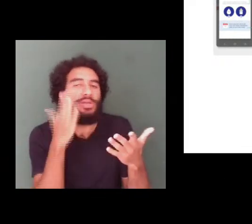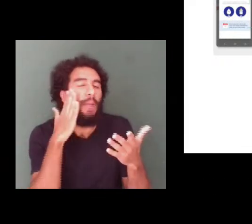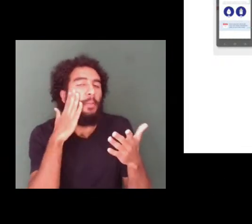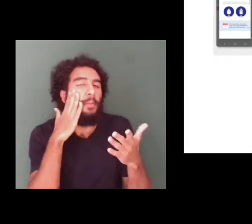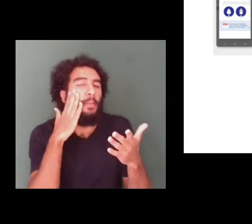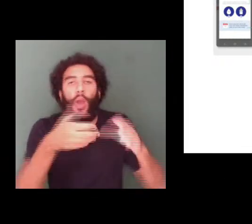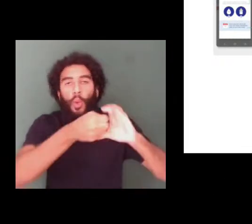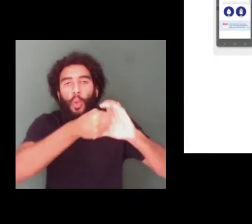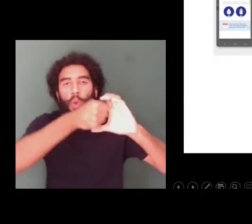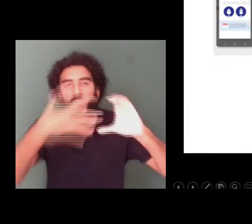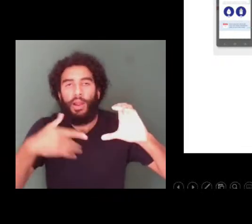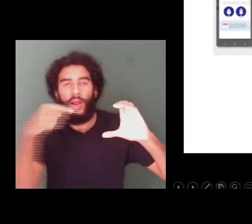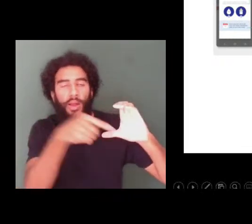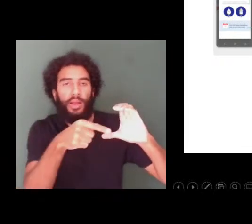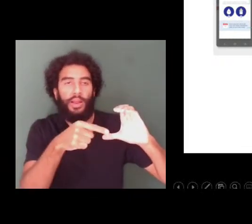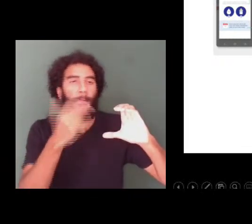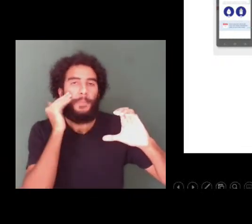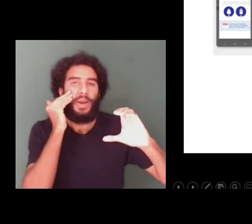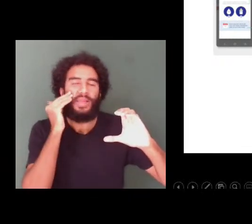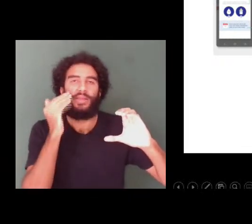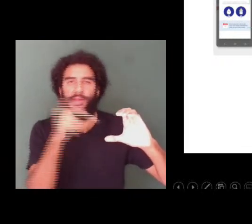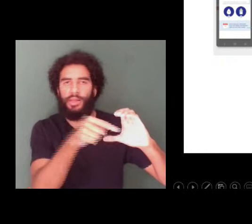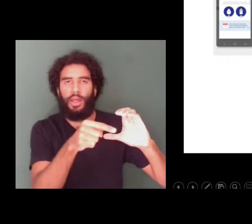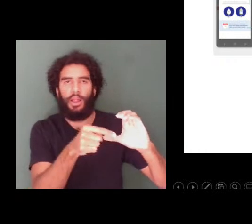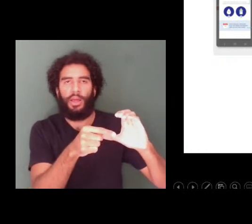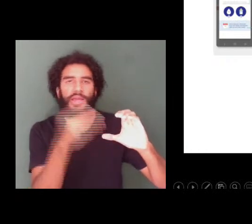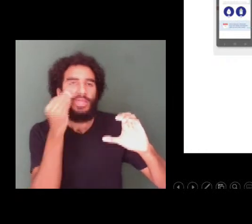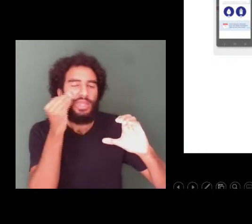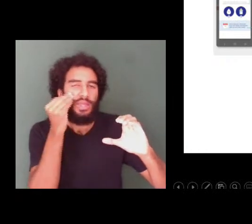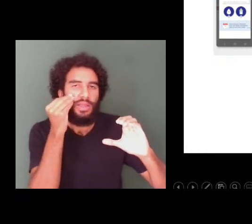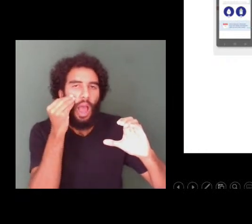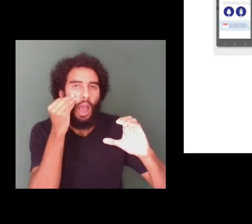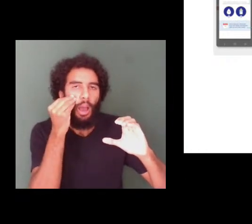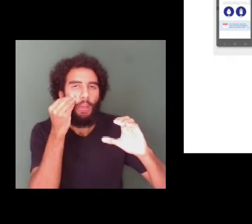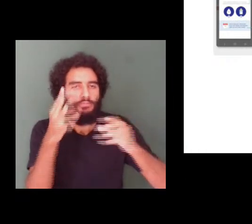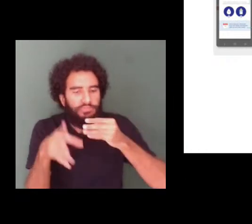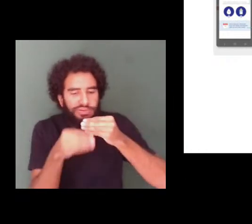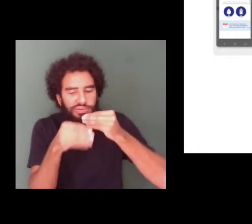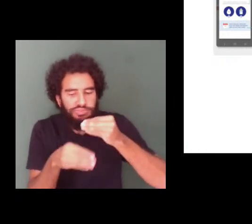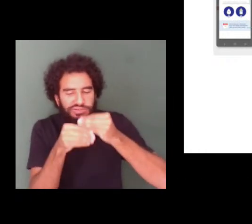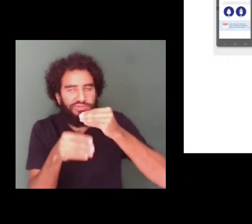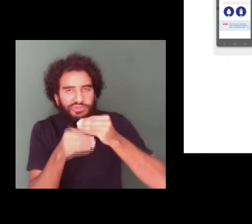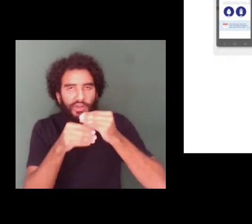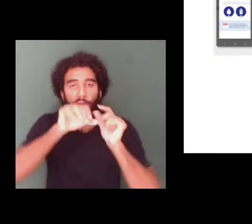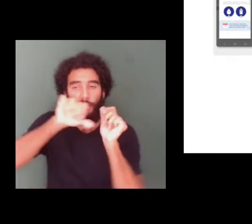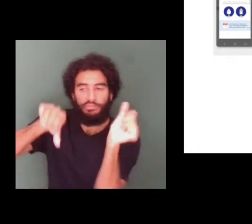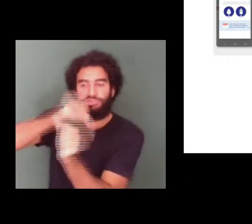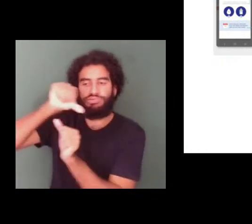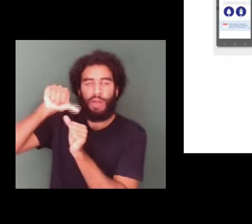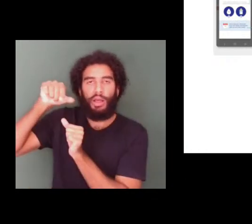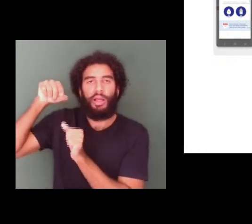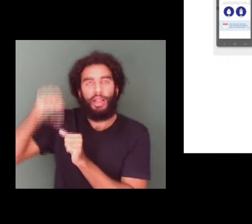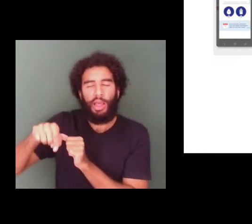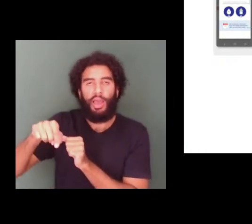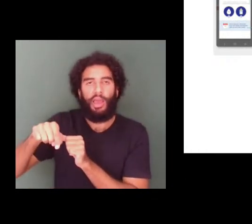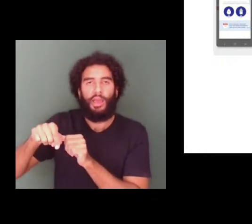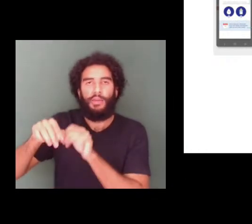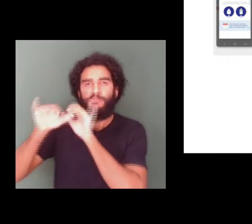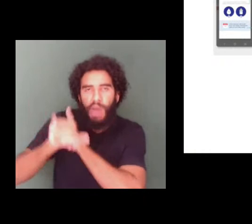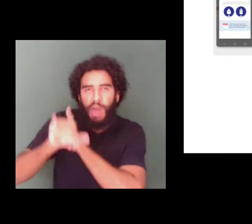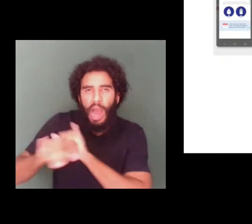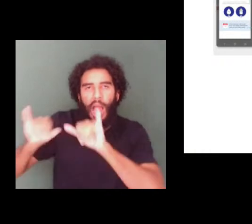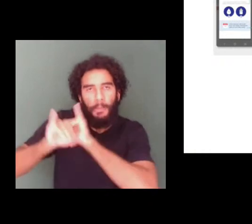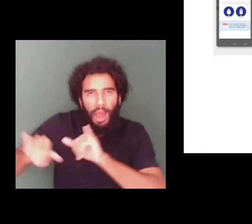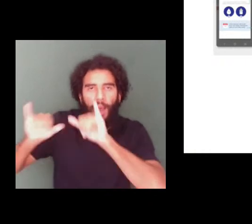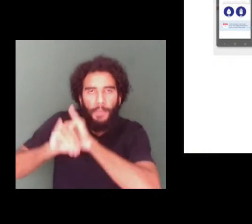the needs of these mothers and turning that into timely ads. So a mother who Googles a search on how do I know if I'm producing enough breast